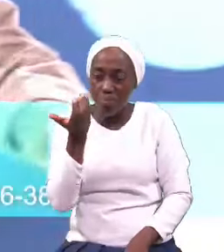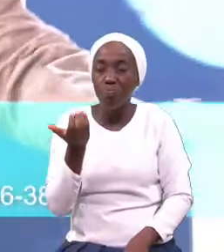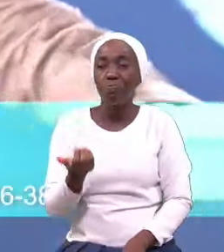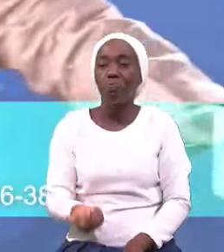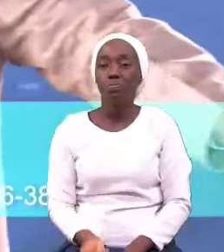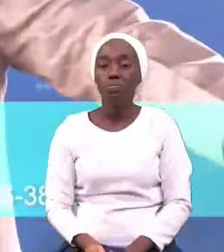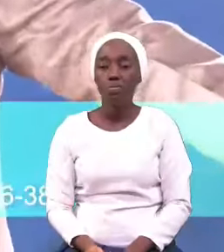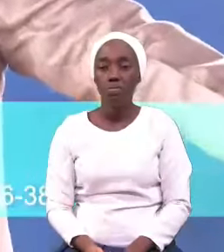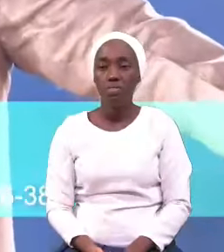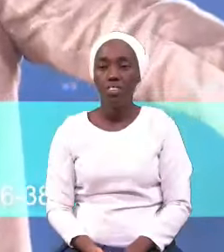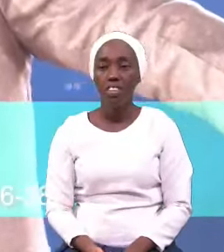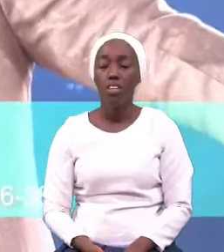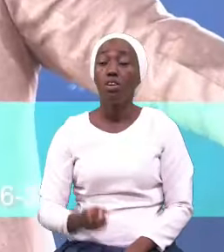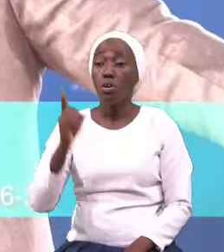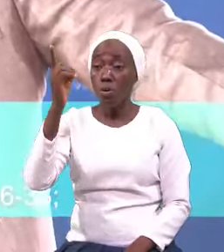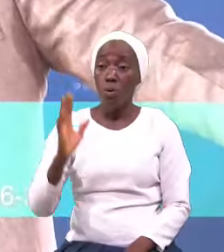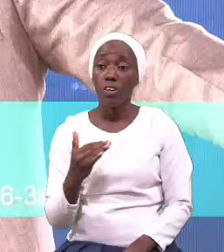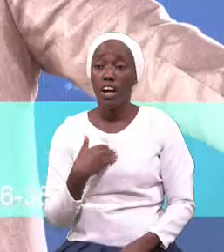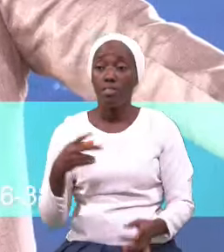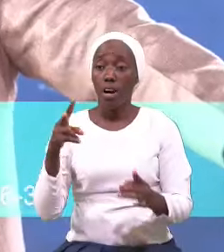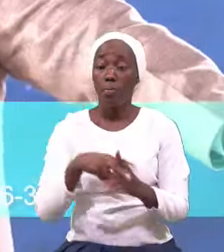God has appointed you that this is what you will do.